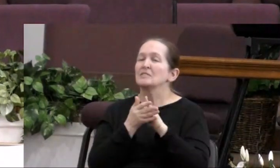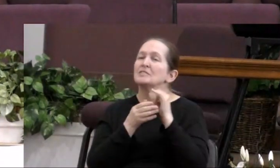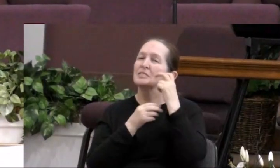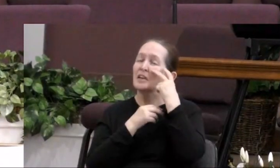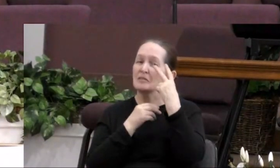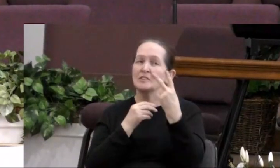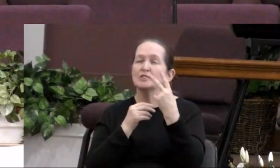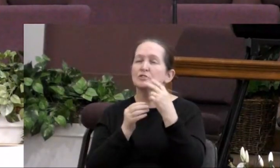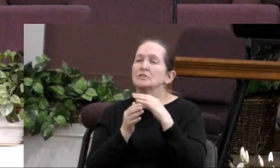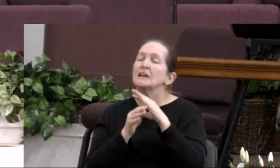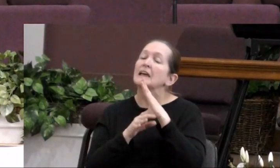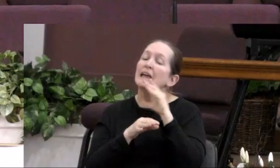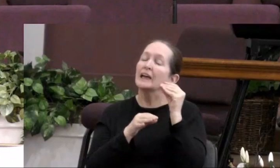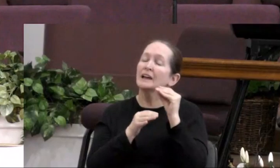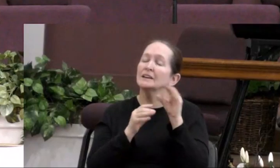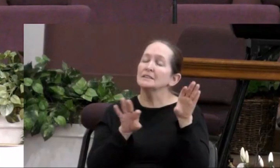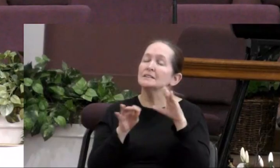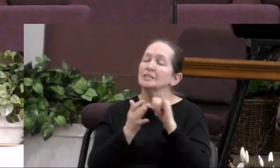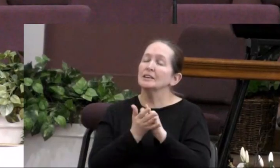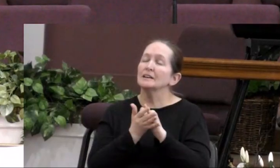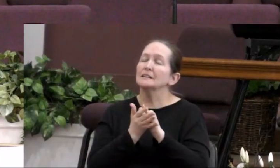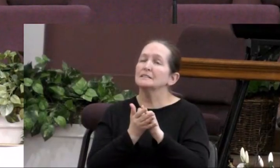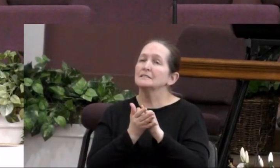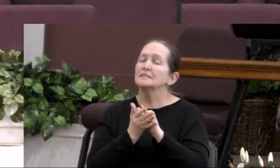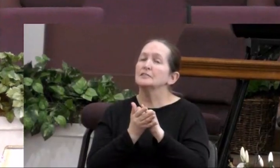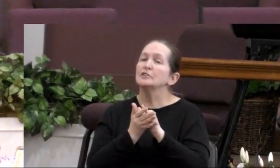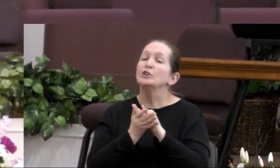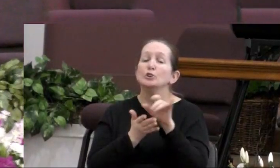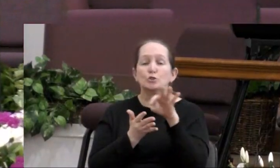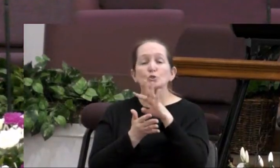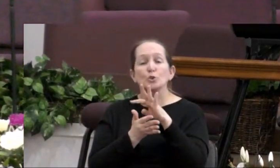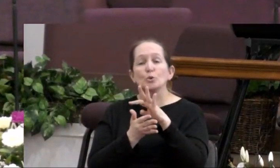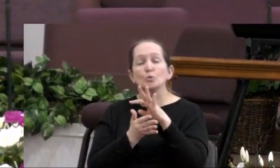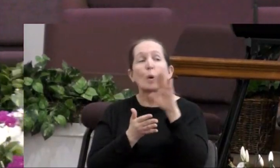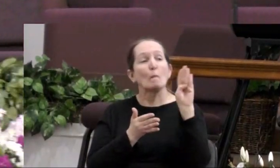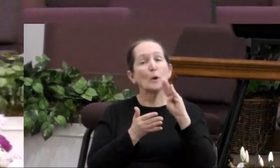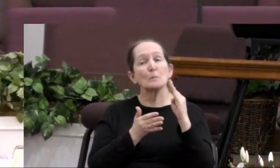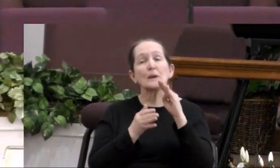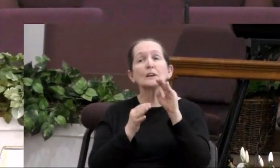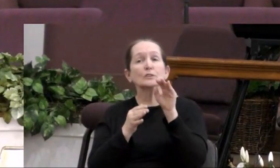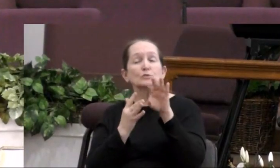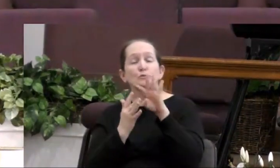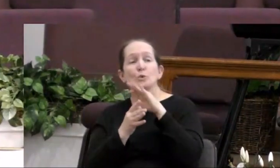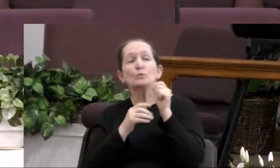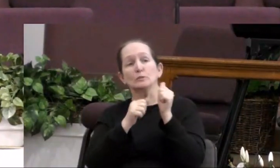And he did. And he chose to follow him on the way.